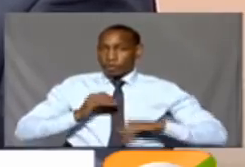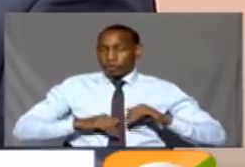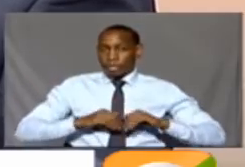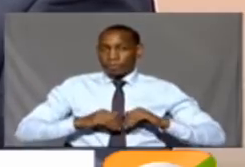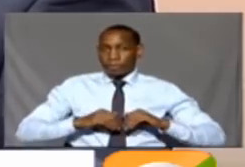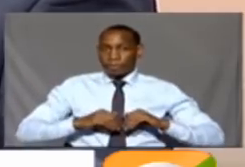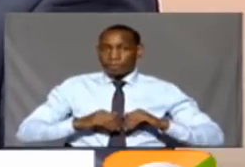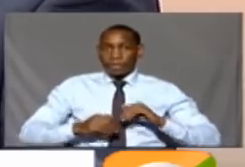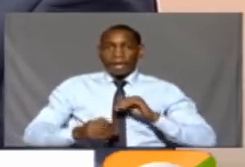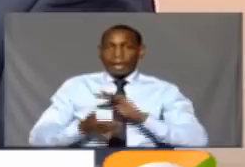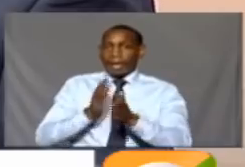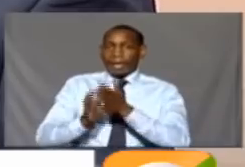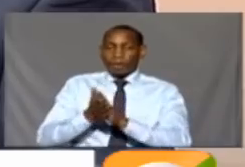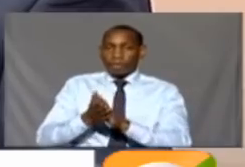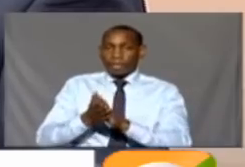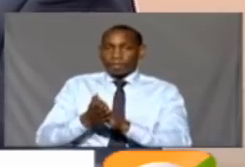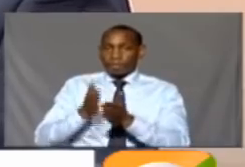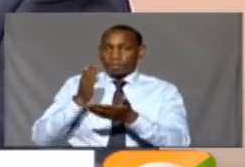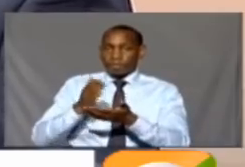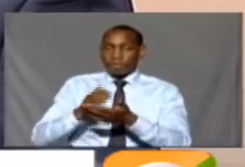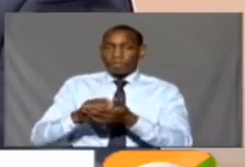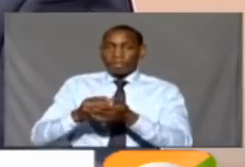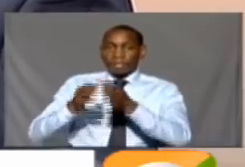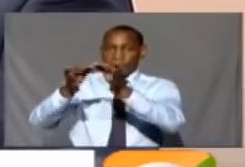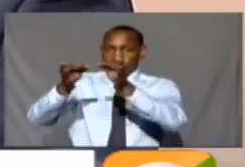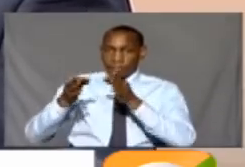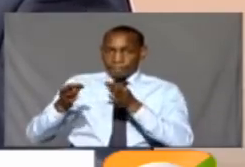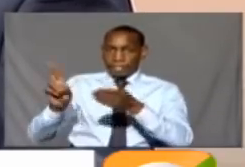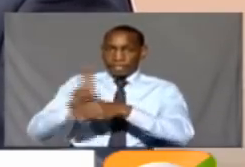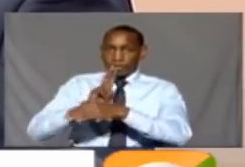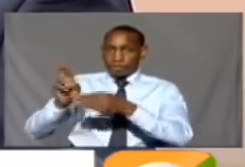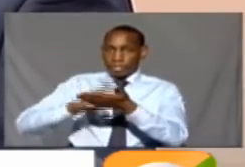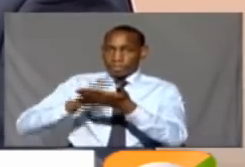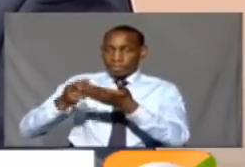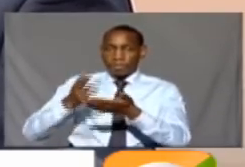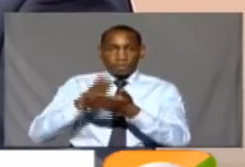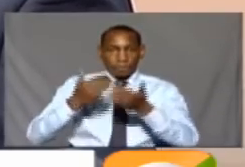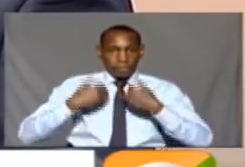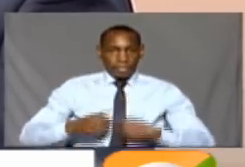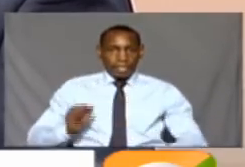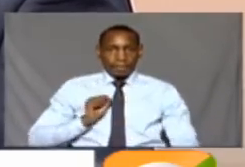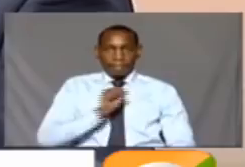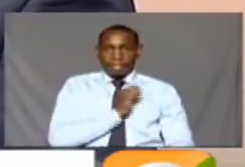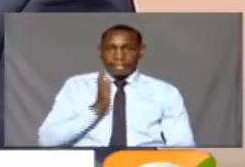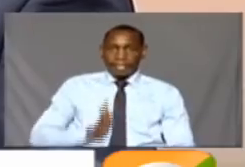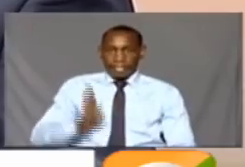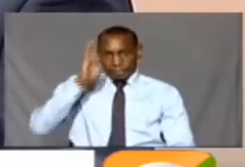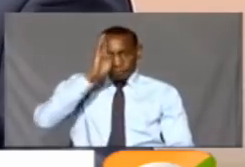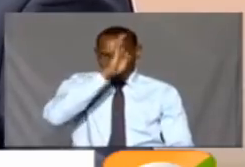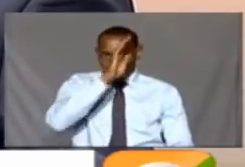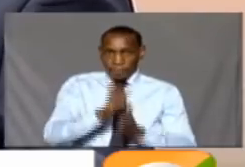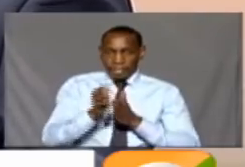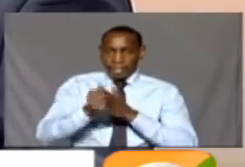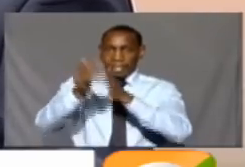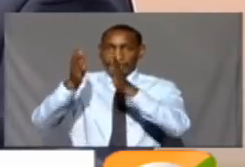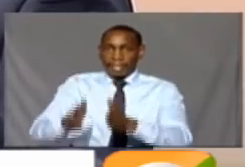the lack of proper accountability in the use of resources. Mm-hmm. The fact that I'm the senator for Bungoma and I'm a leader of the party that has produced the